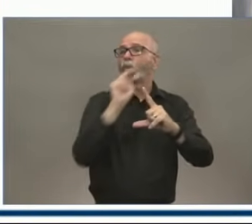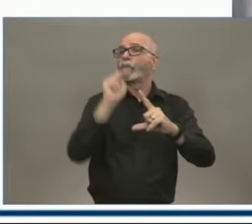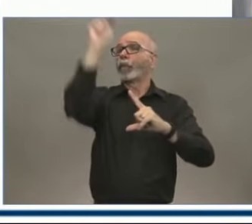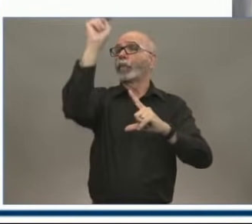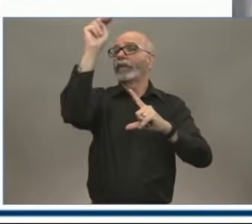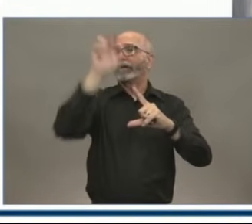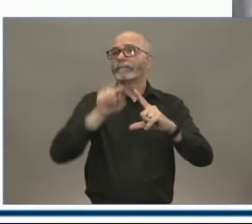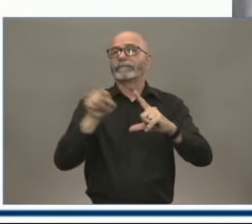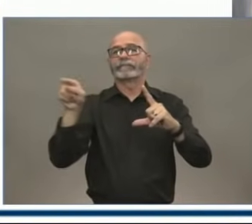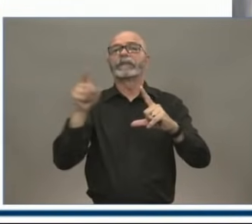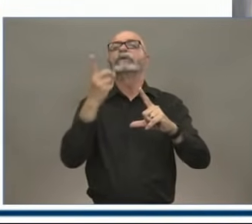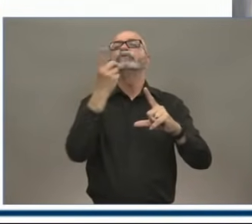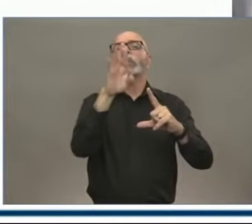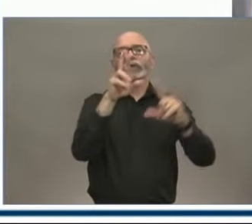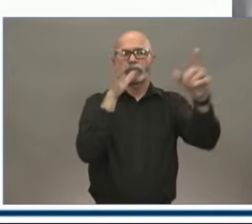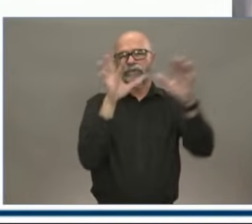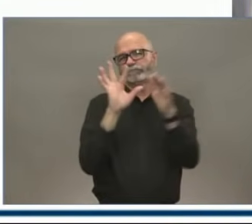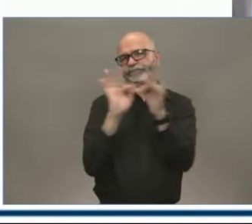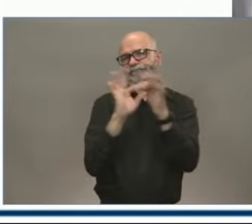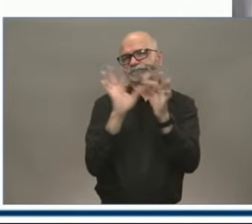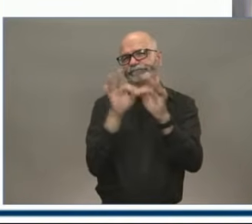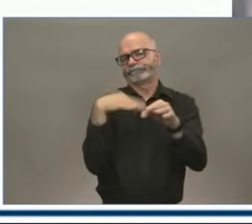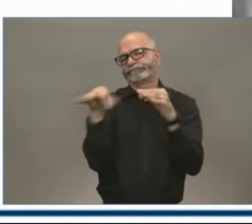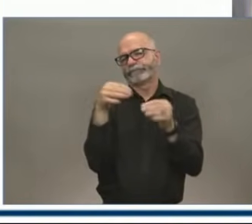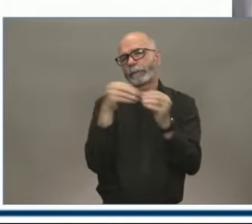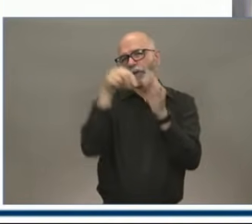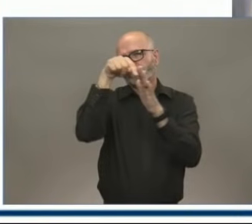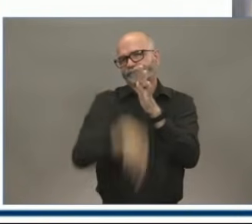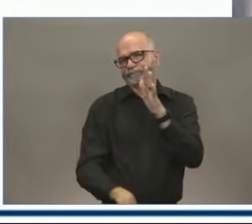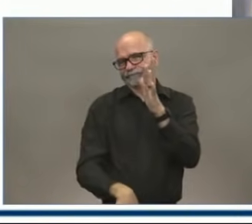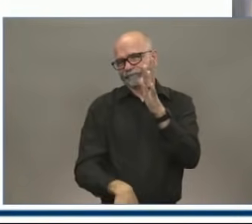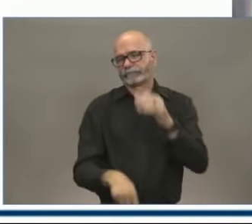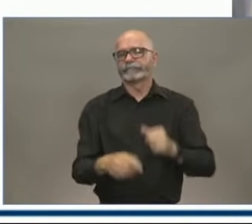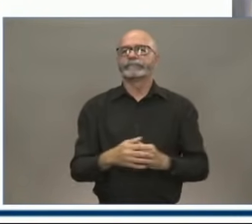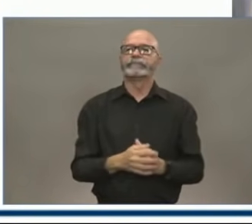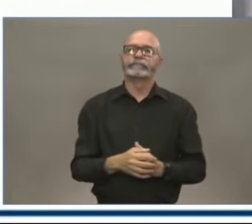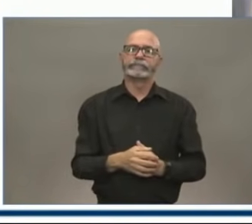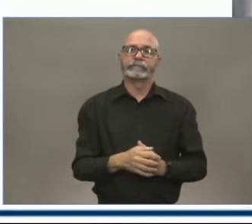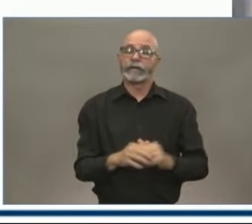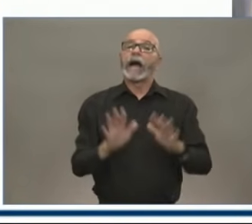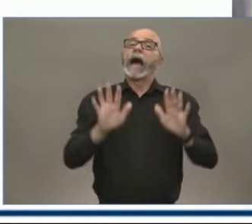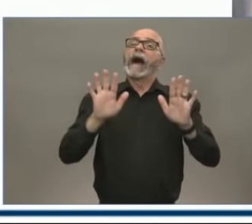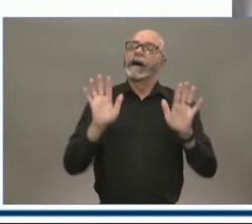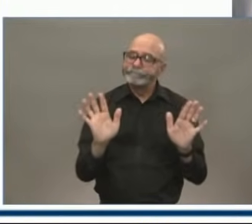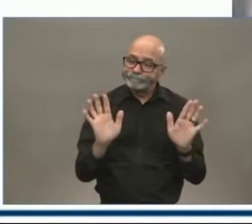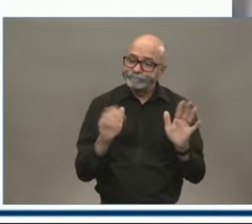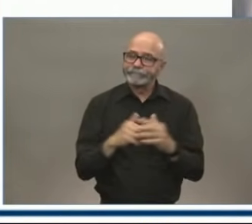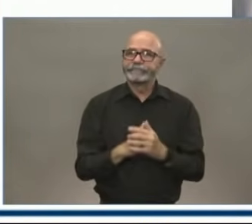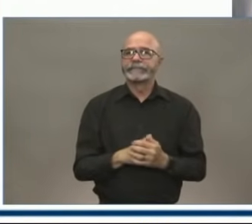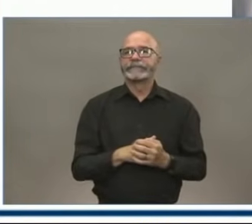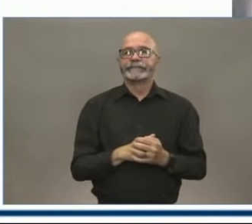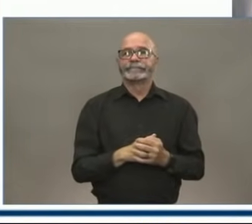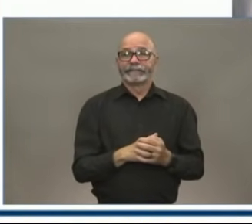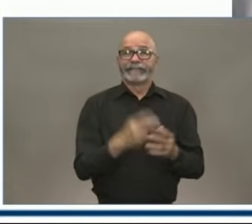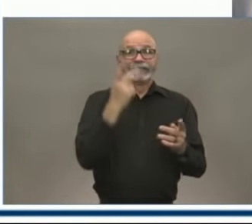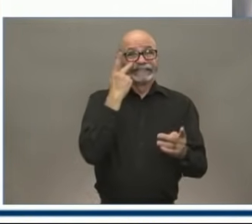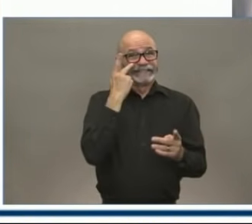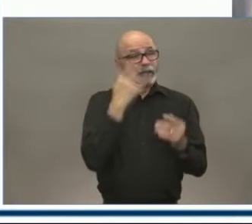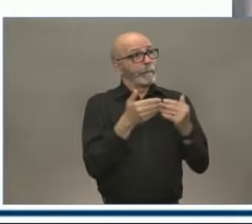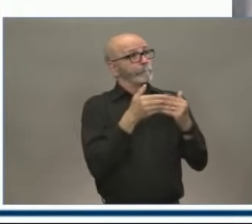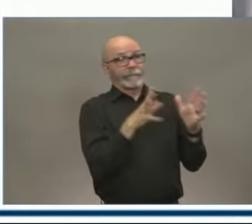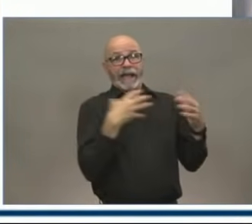Dr. Strang will have more details on the active cases in our province. But what is clear, based on the evidence from public health